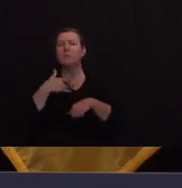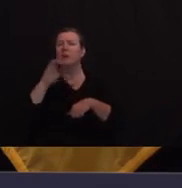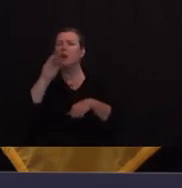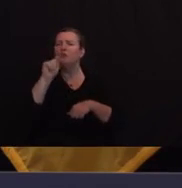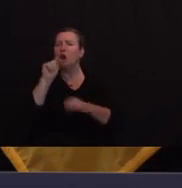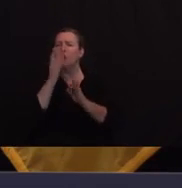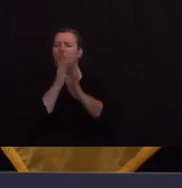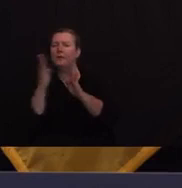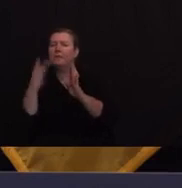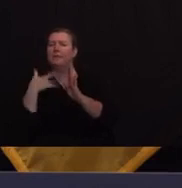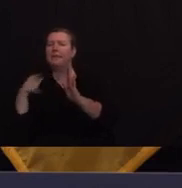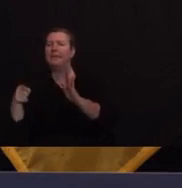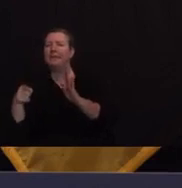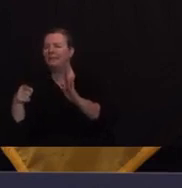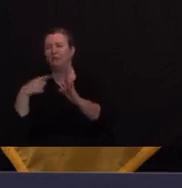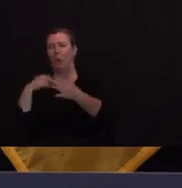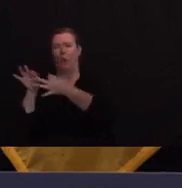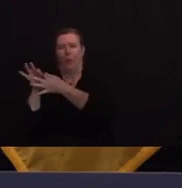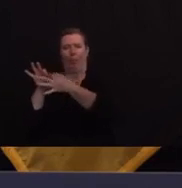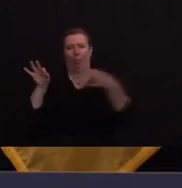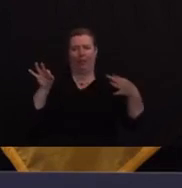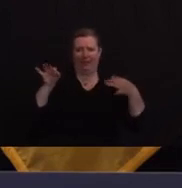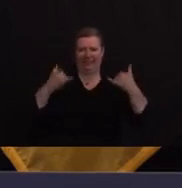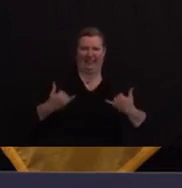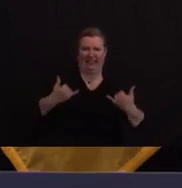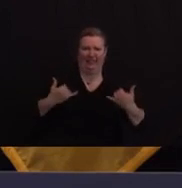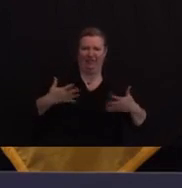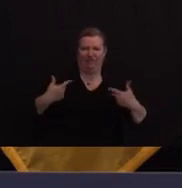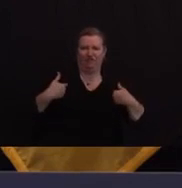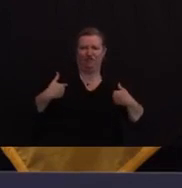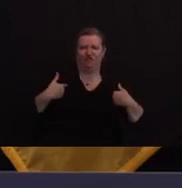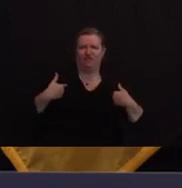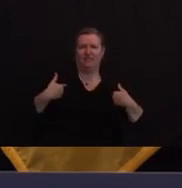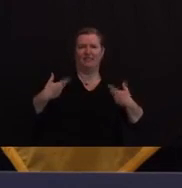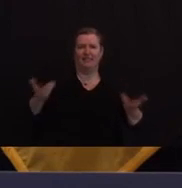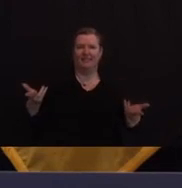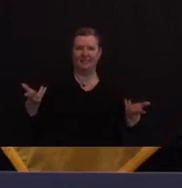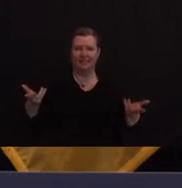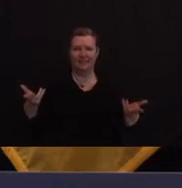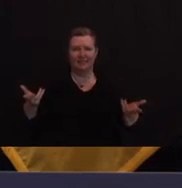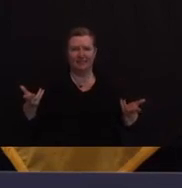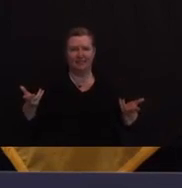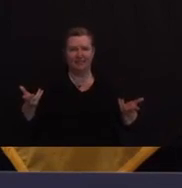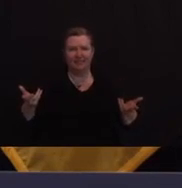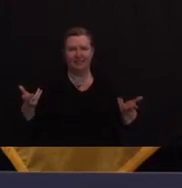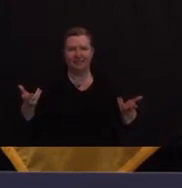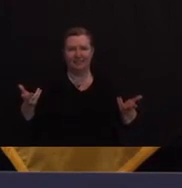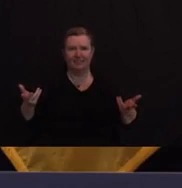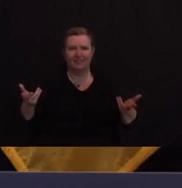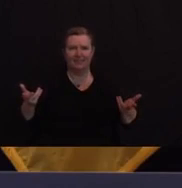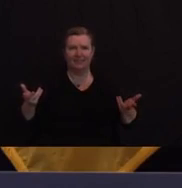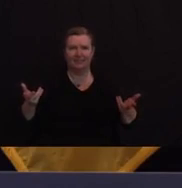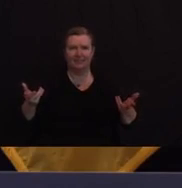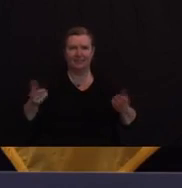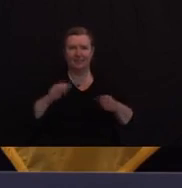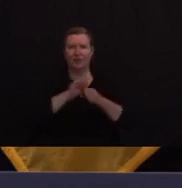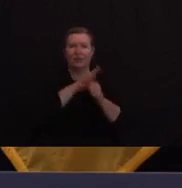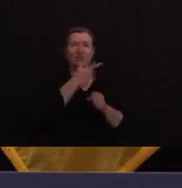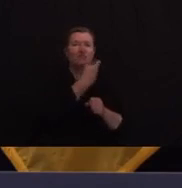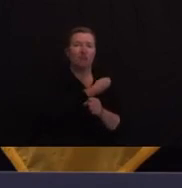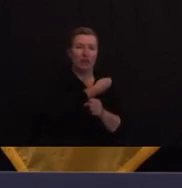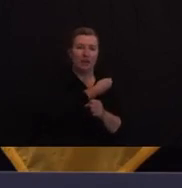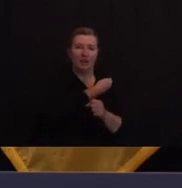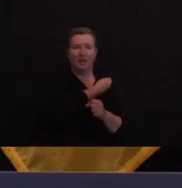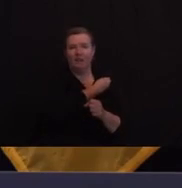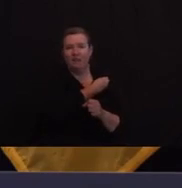God, I hope not that. Is it going to be every 5 years, 10 years, no more? Those questions remain. And my guess is, to the extent that we